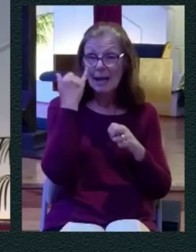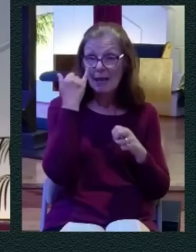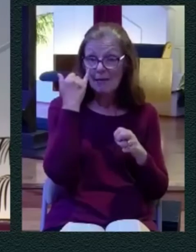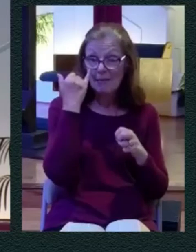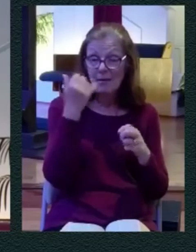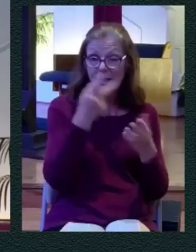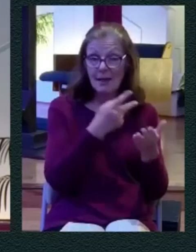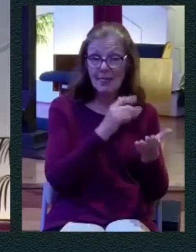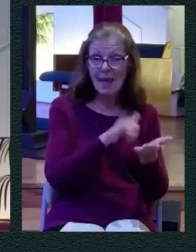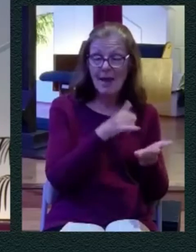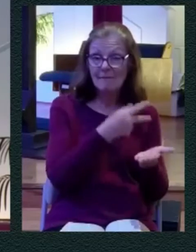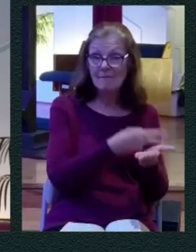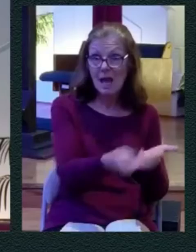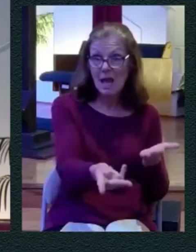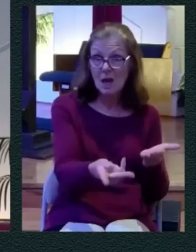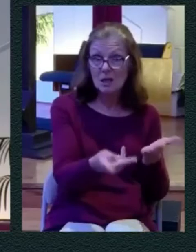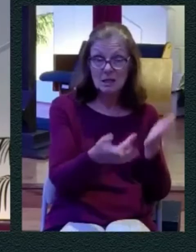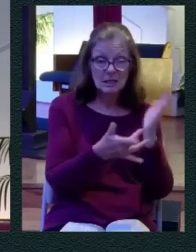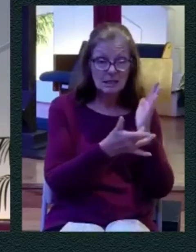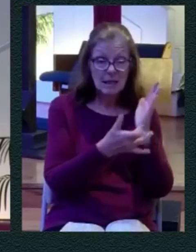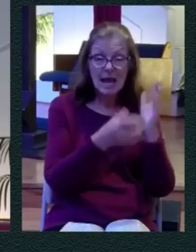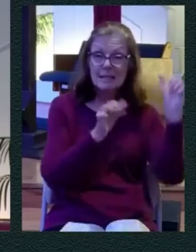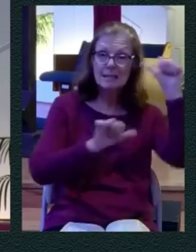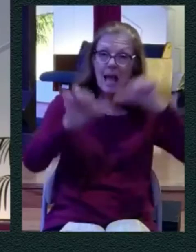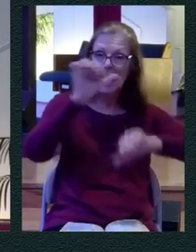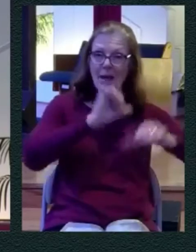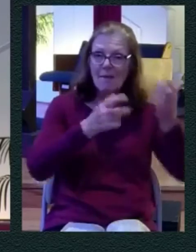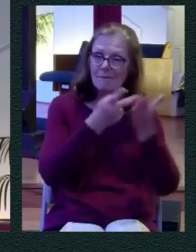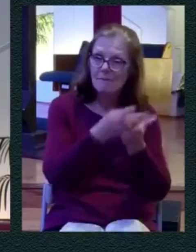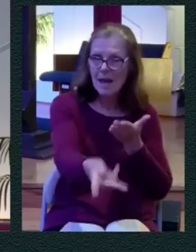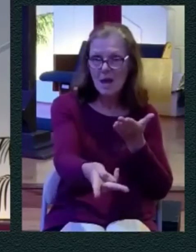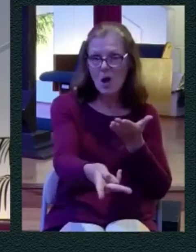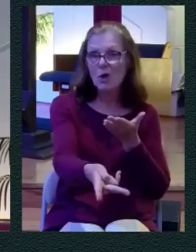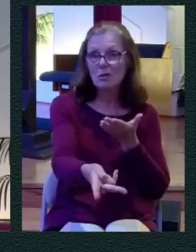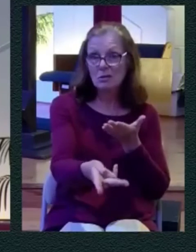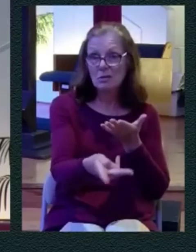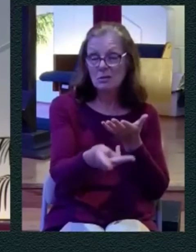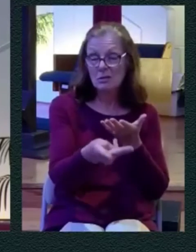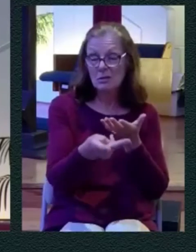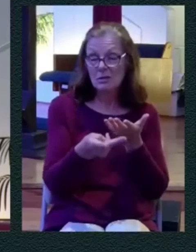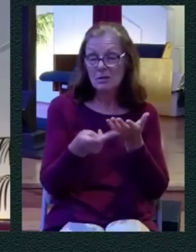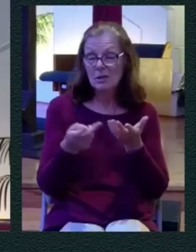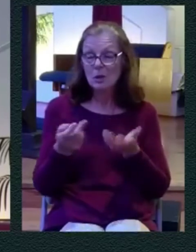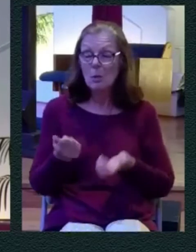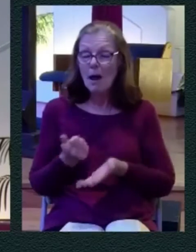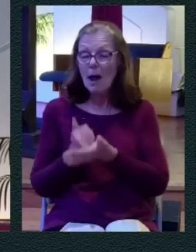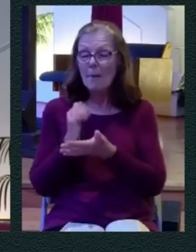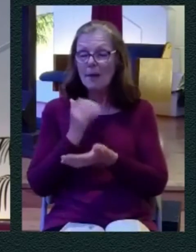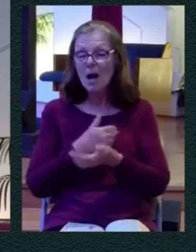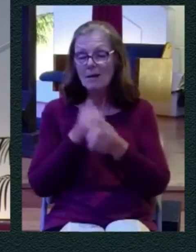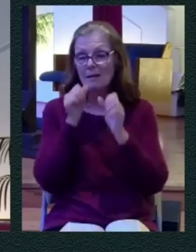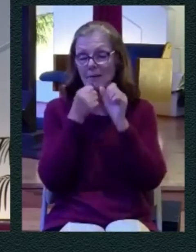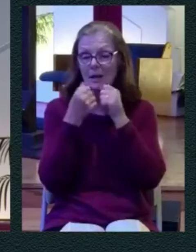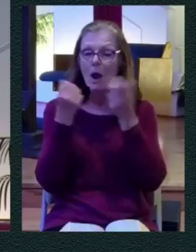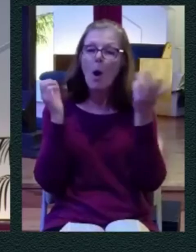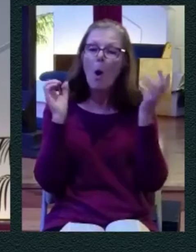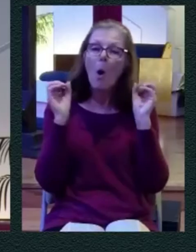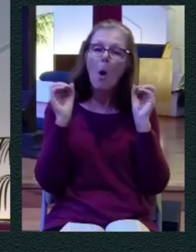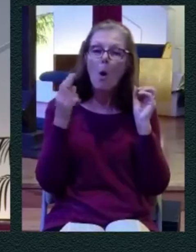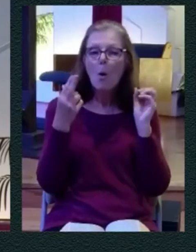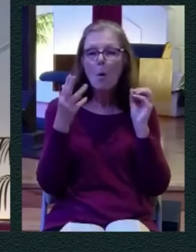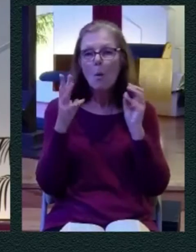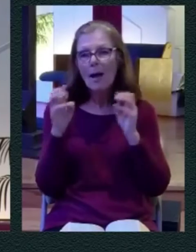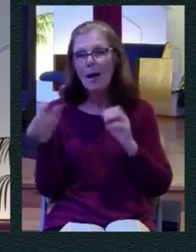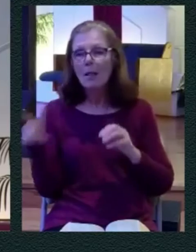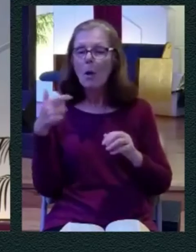where technology and science fail to solve the problems of our suffering, oh well, we have entertainment